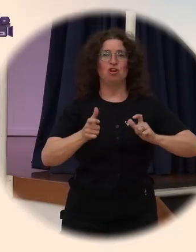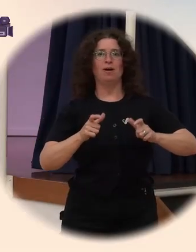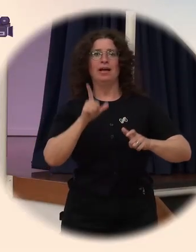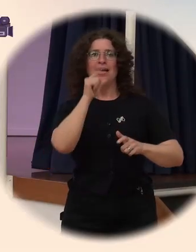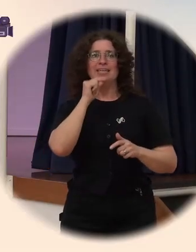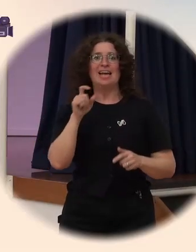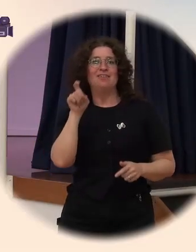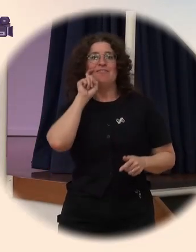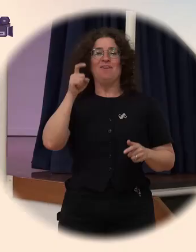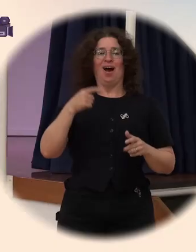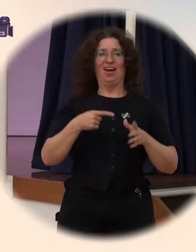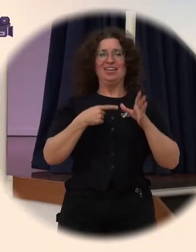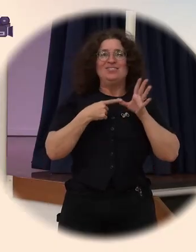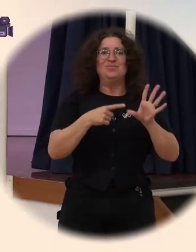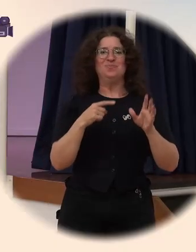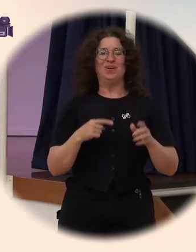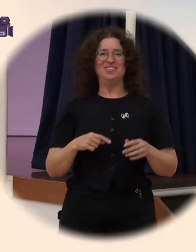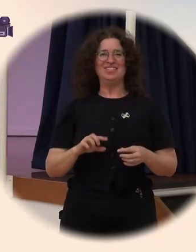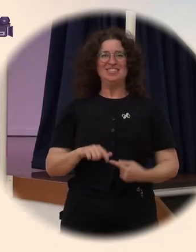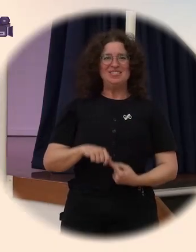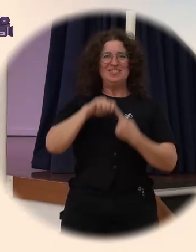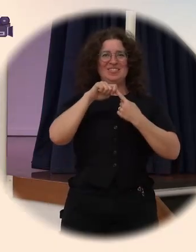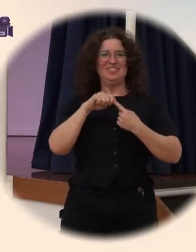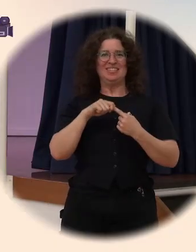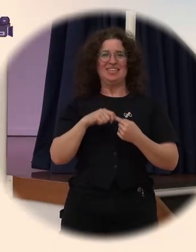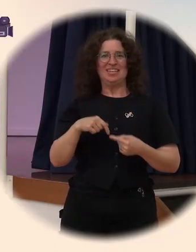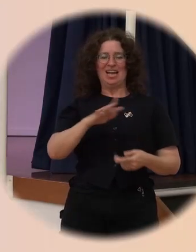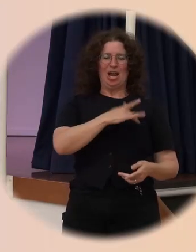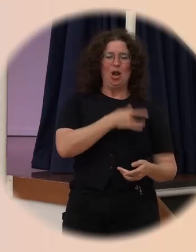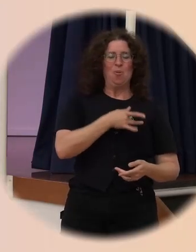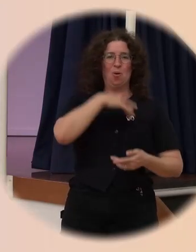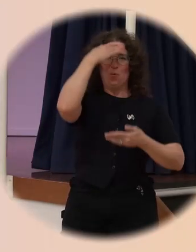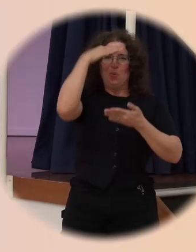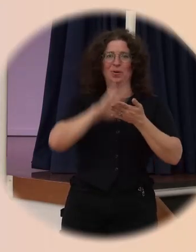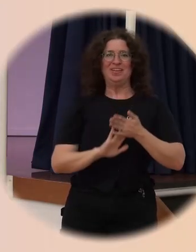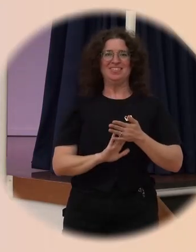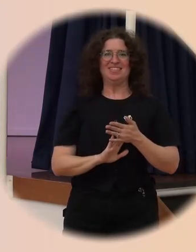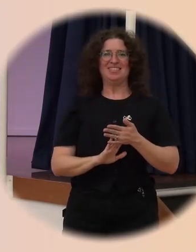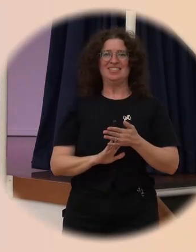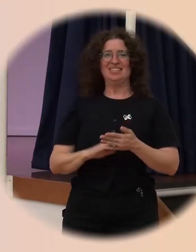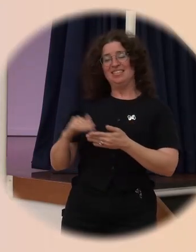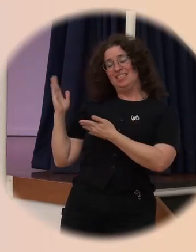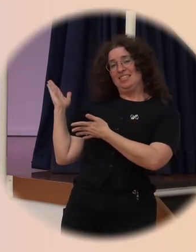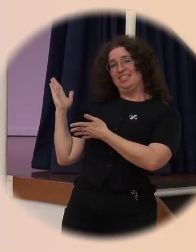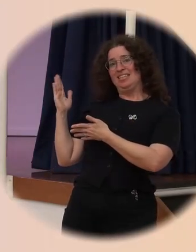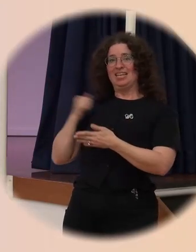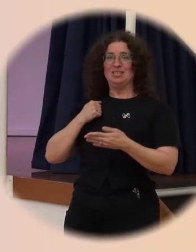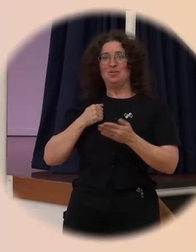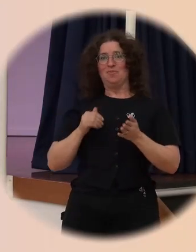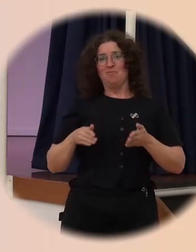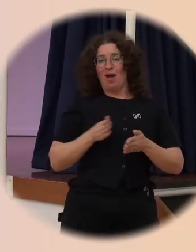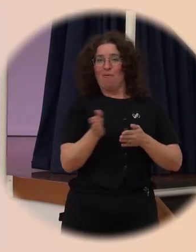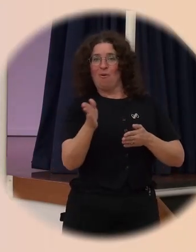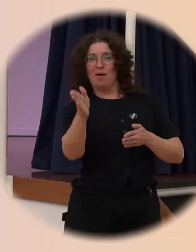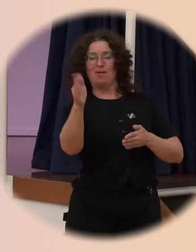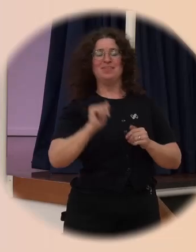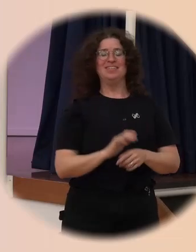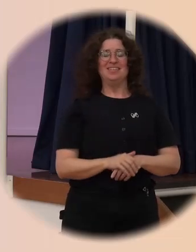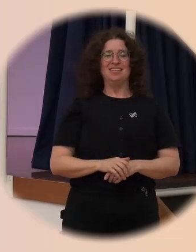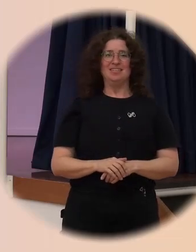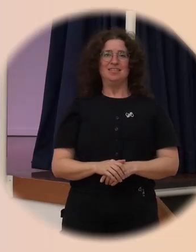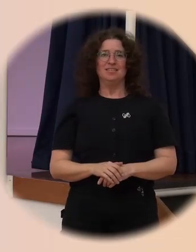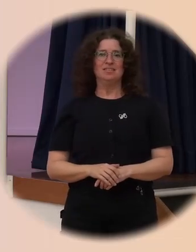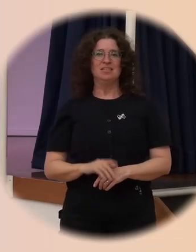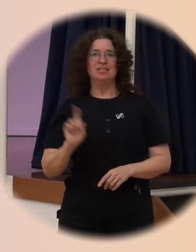fun and unique responses and enrich immersive experiences. So this is the roadmap that I used to build it.